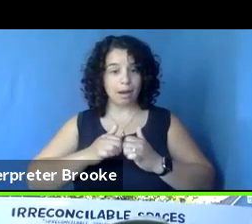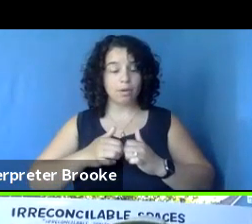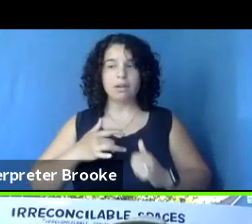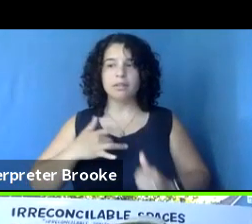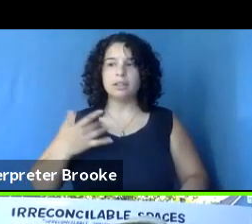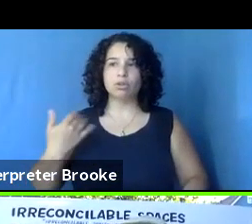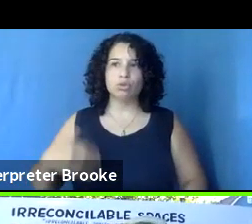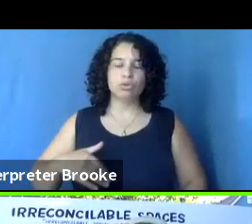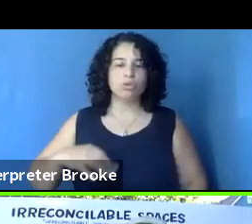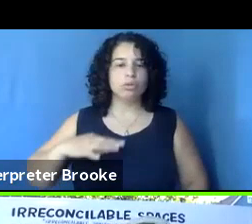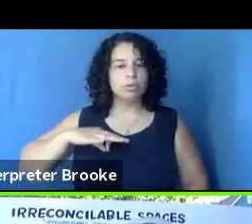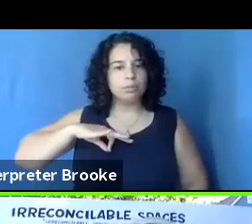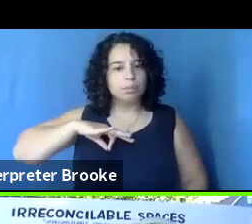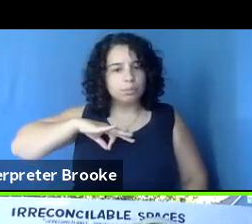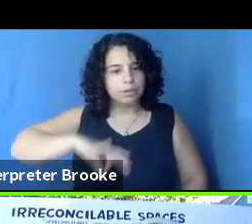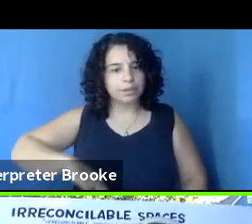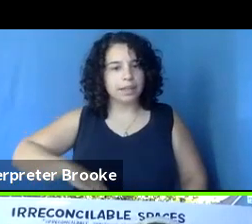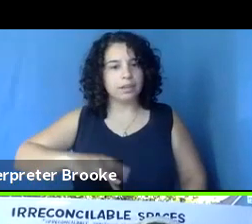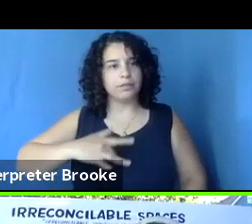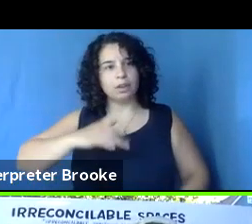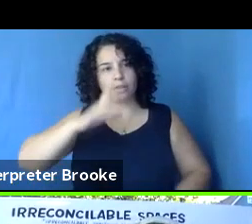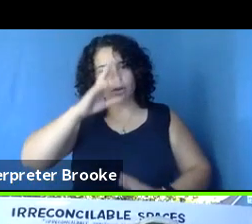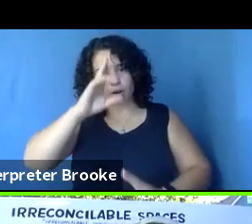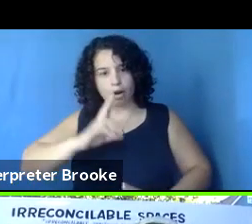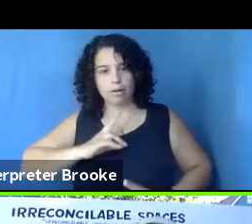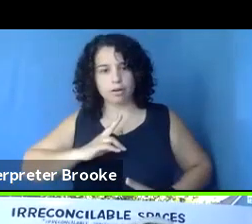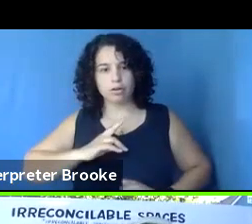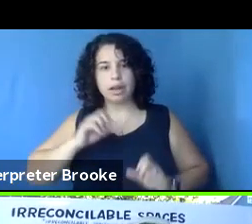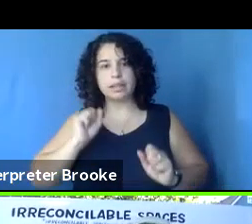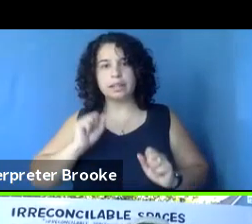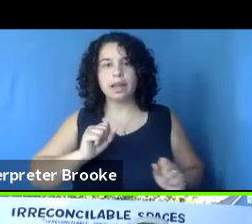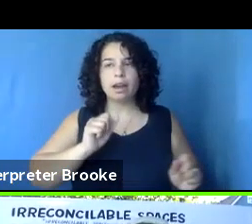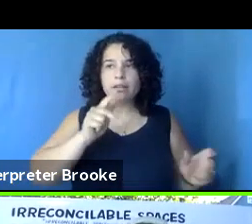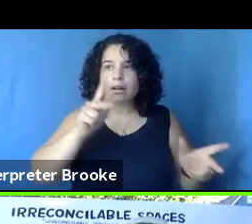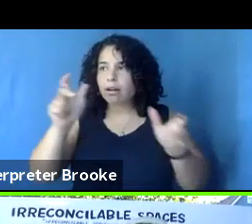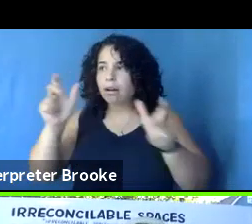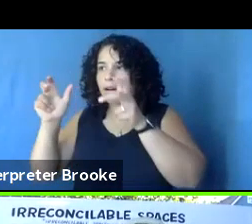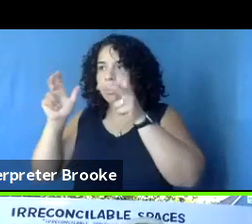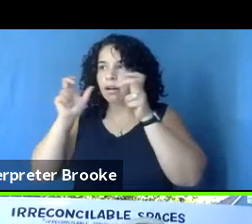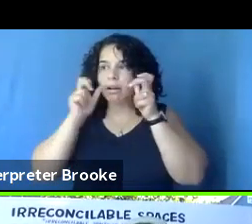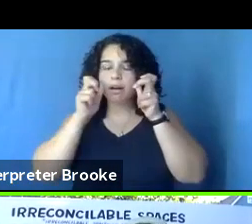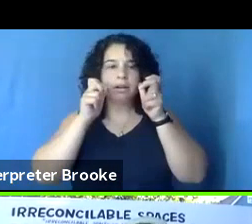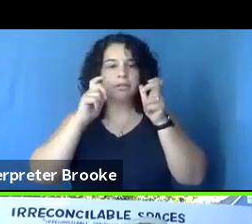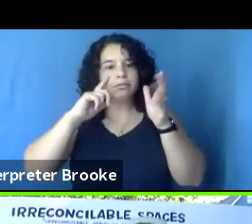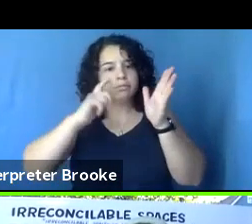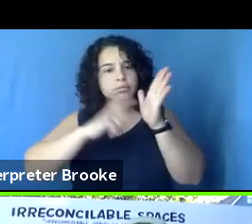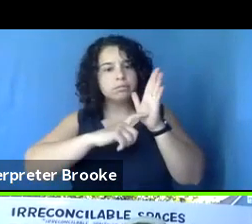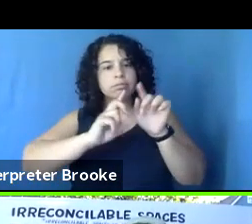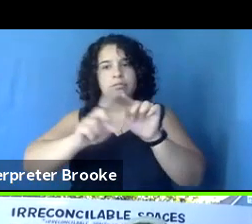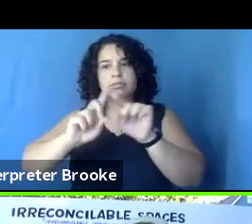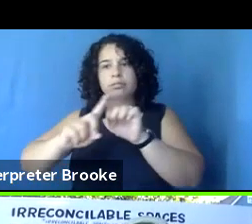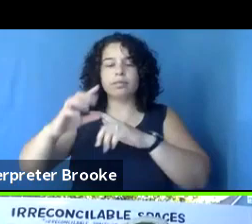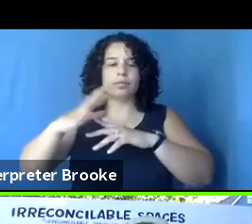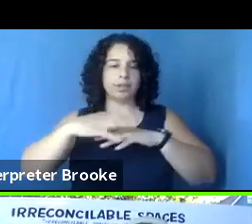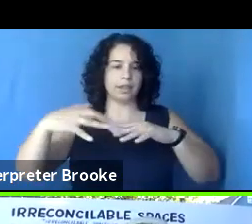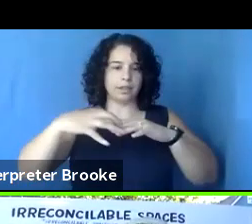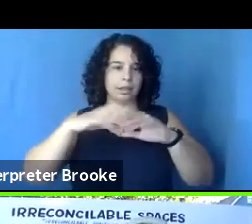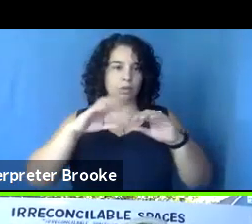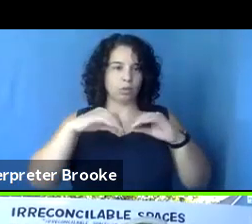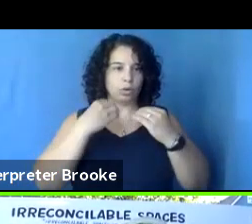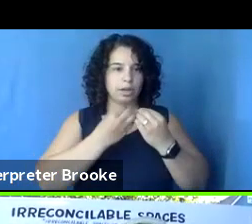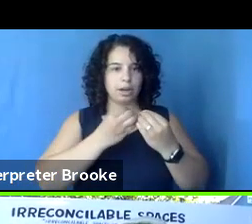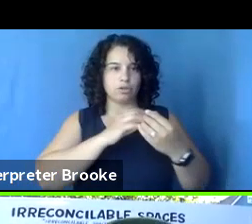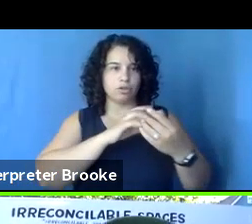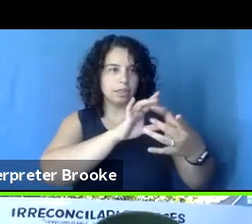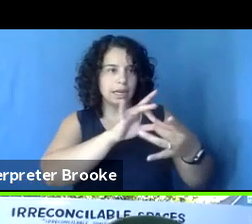and honor of being able to witness and draw for a number of Indigenous groups and organizations. And through that, I got